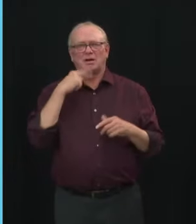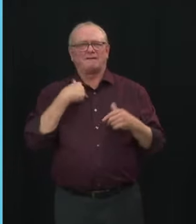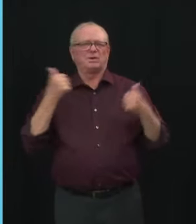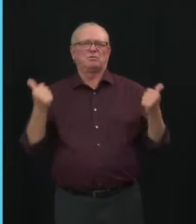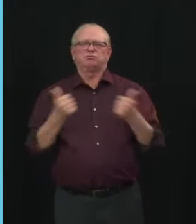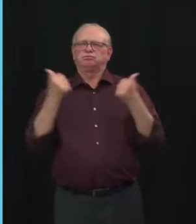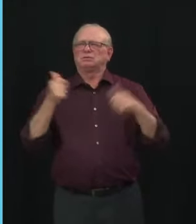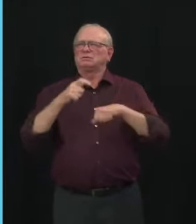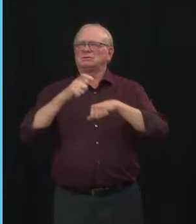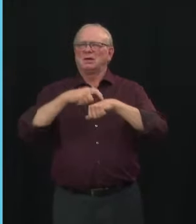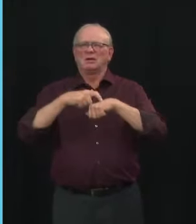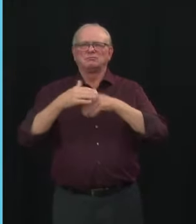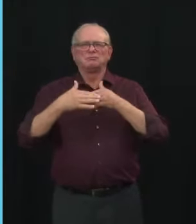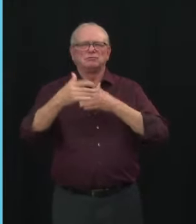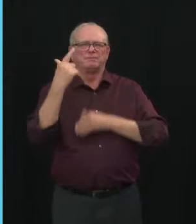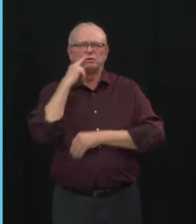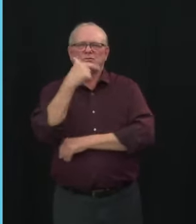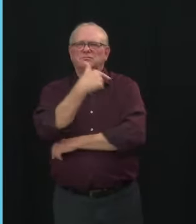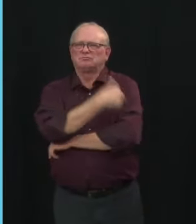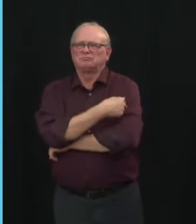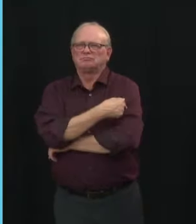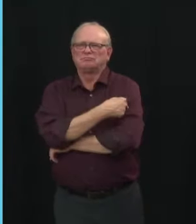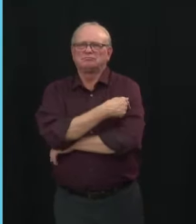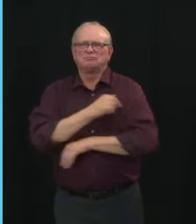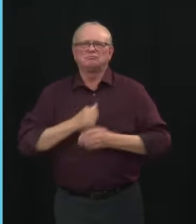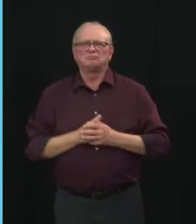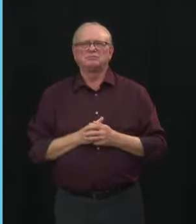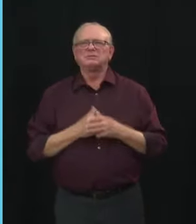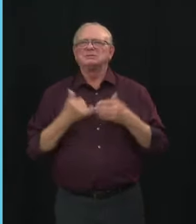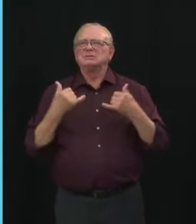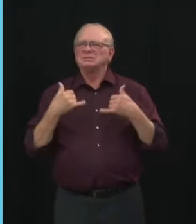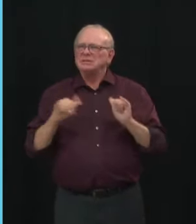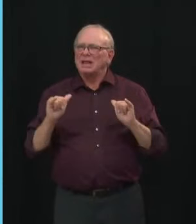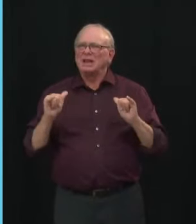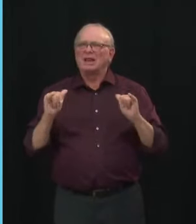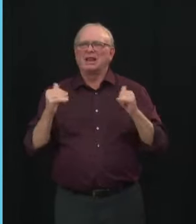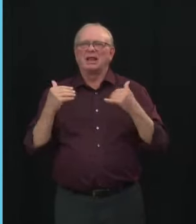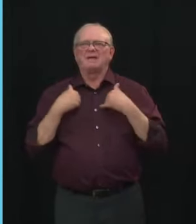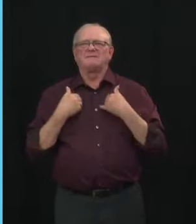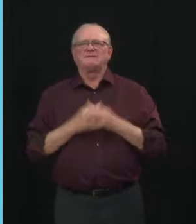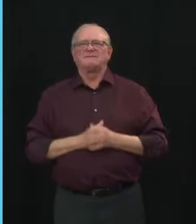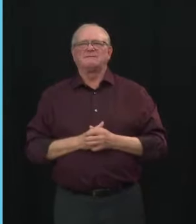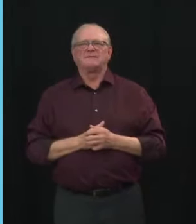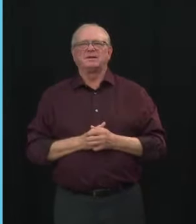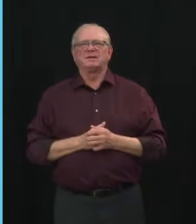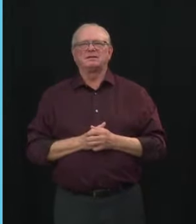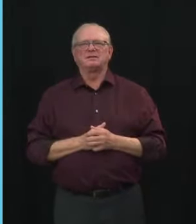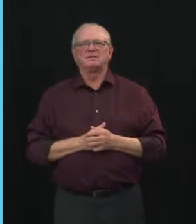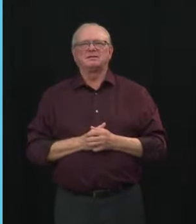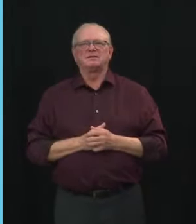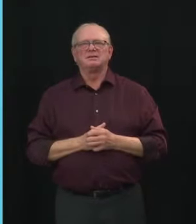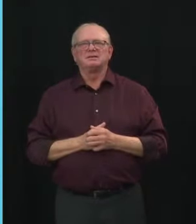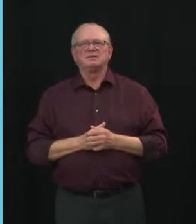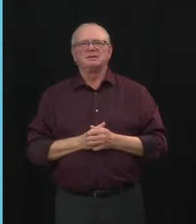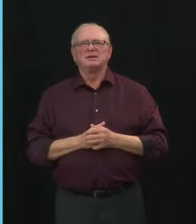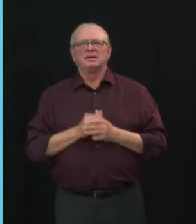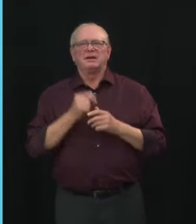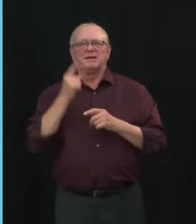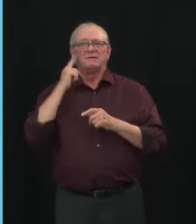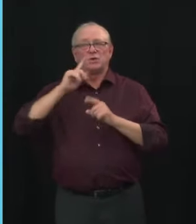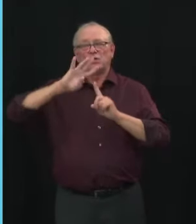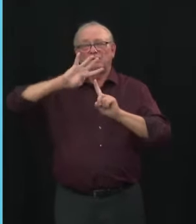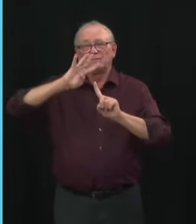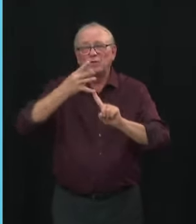that information, but I don't believe that that's a risk in the near term. With respect to the fourth dose, it's important to remember